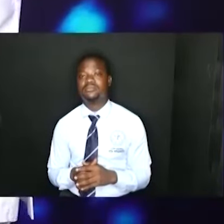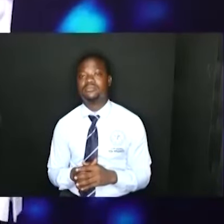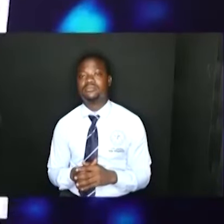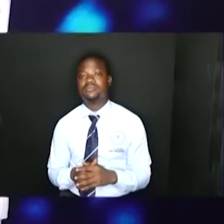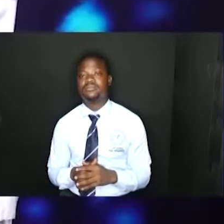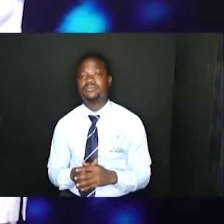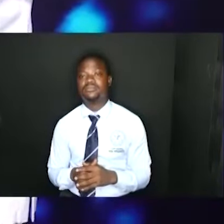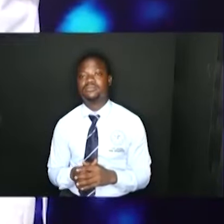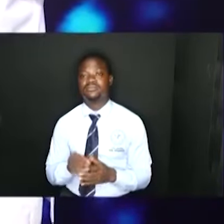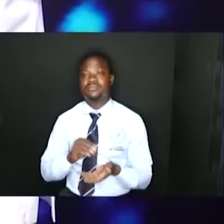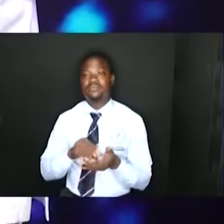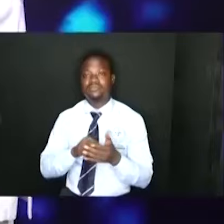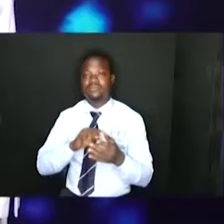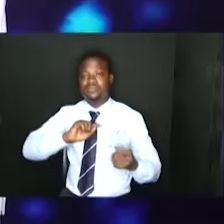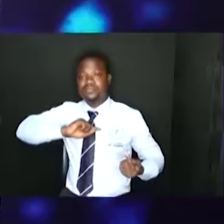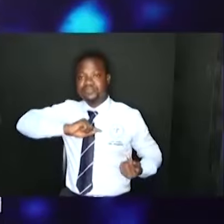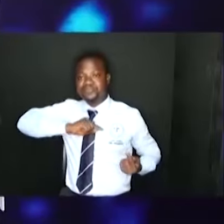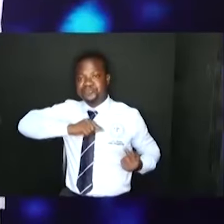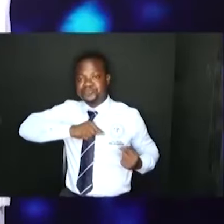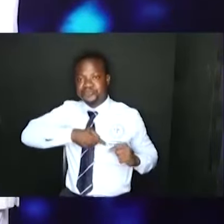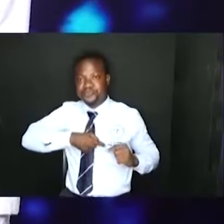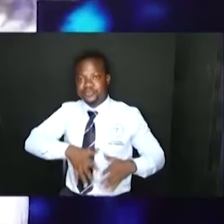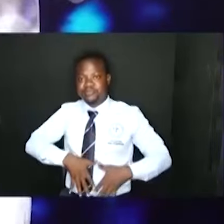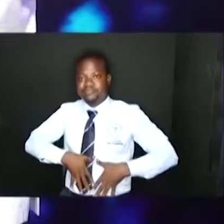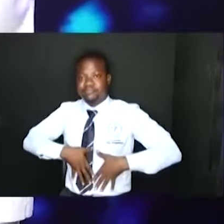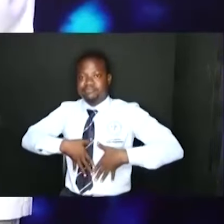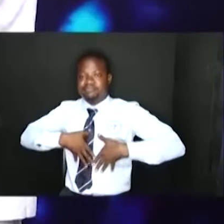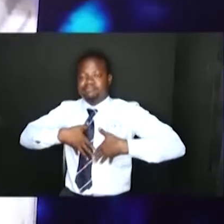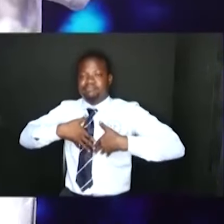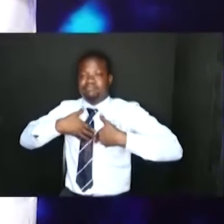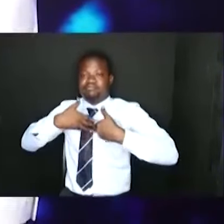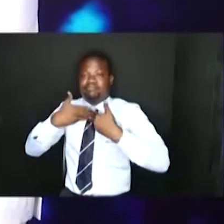As in pouring out the bitterness within.